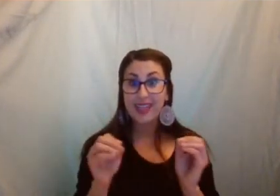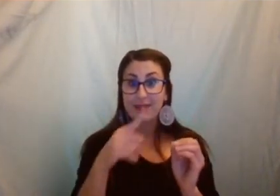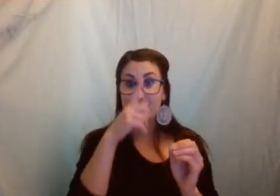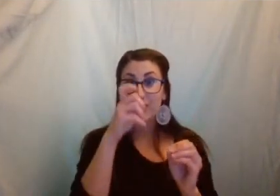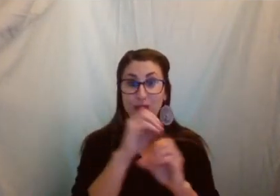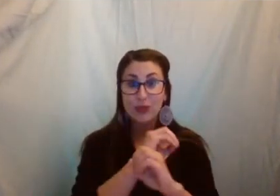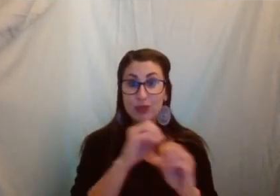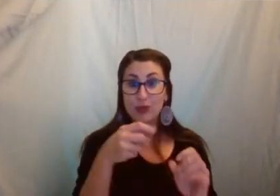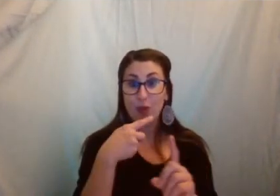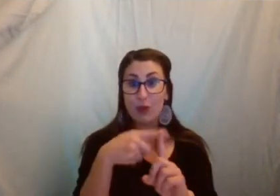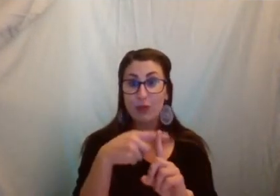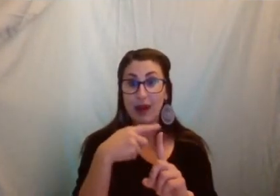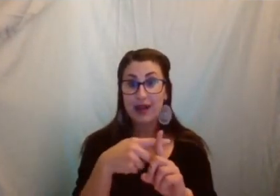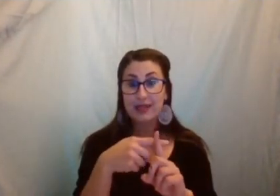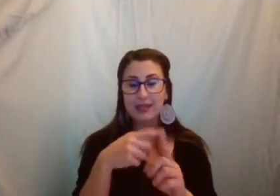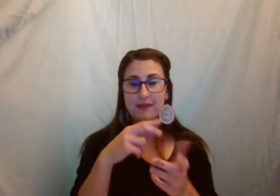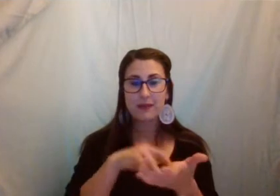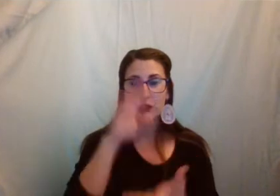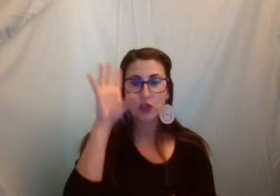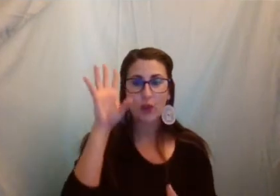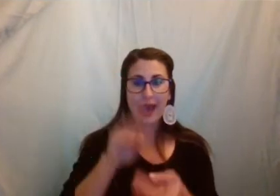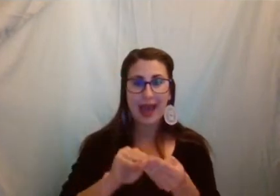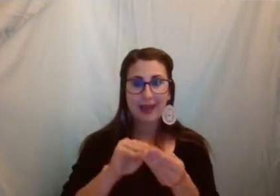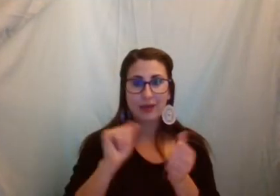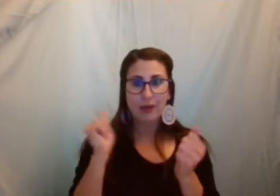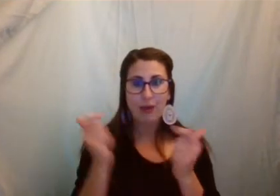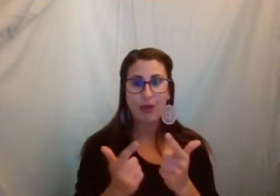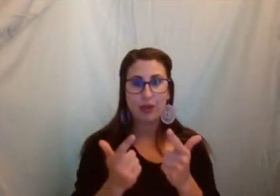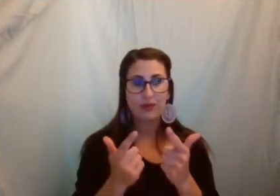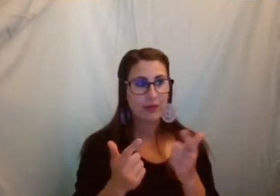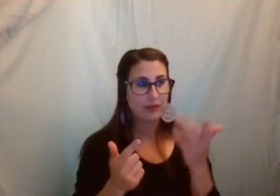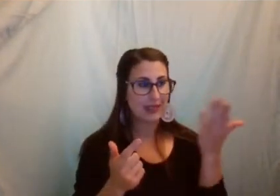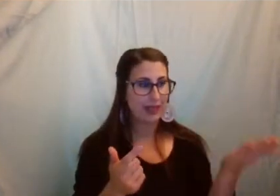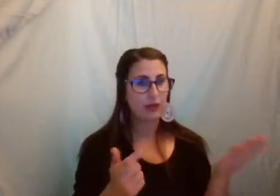is a positive, and there are no positives, so you're going to just have to add them all up.